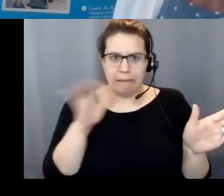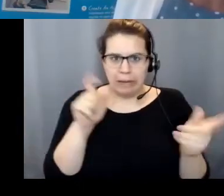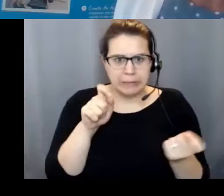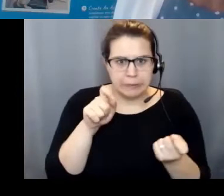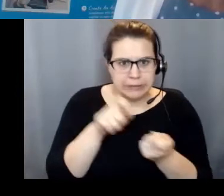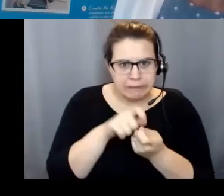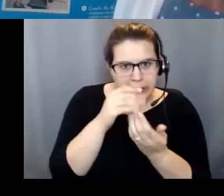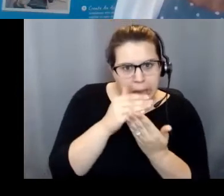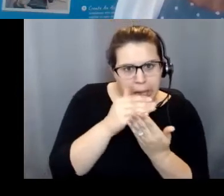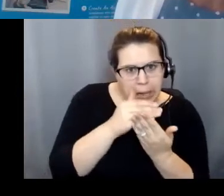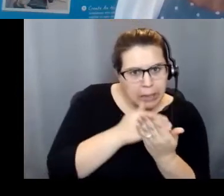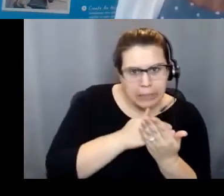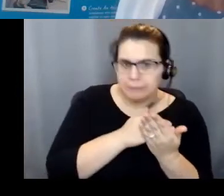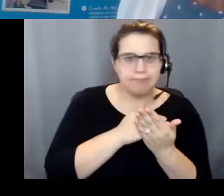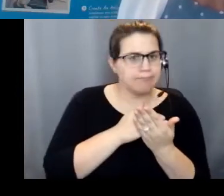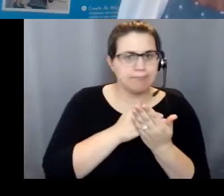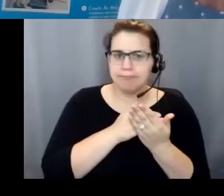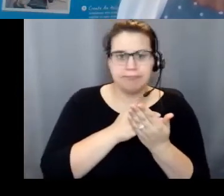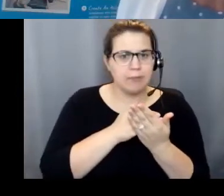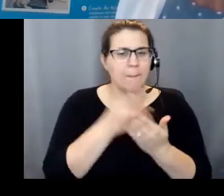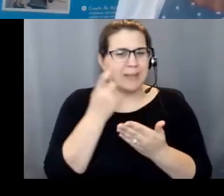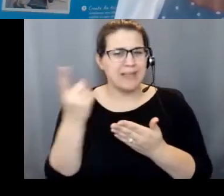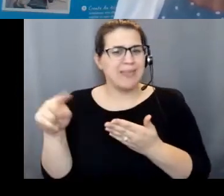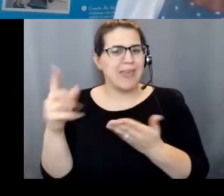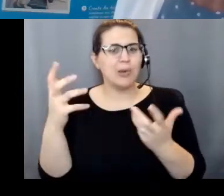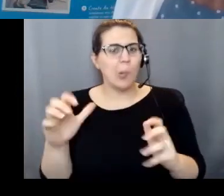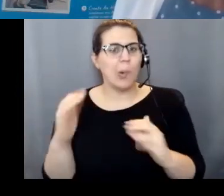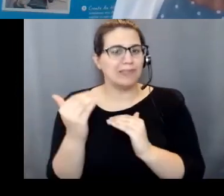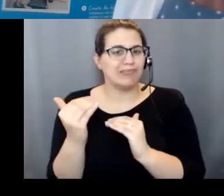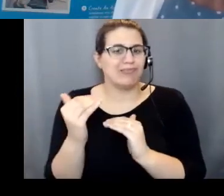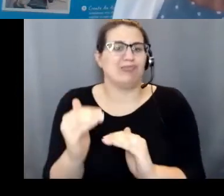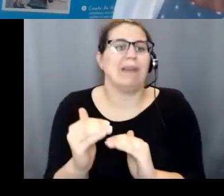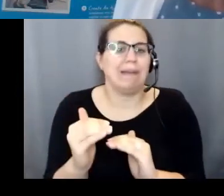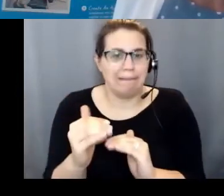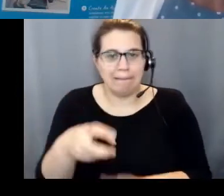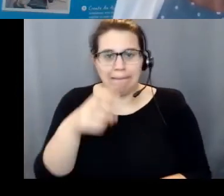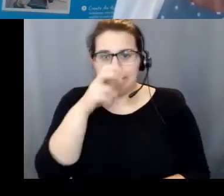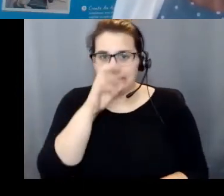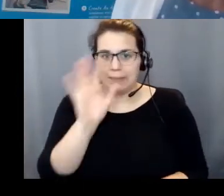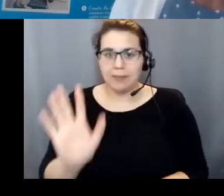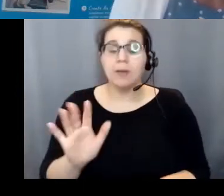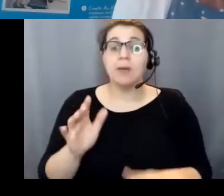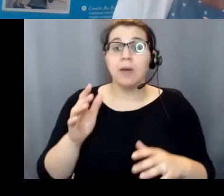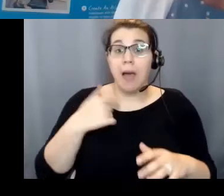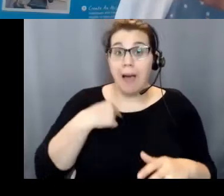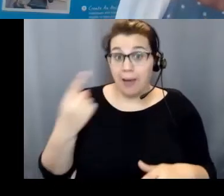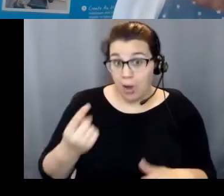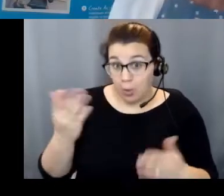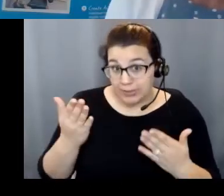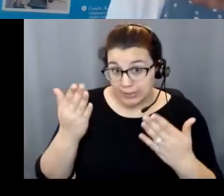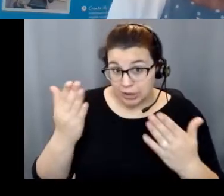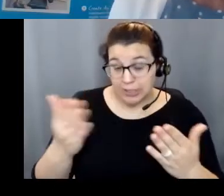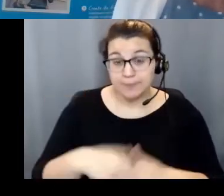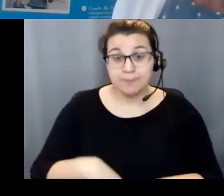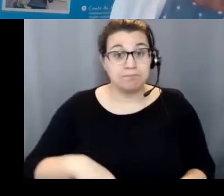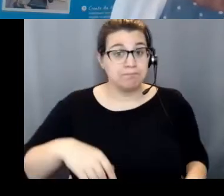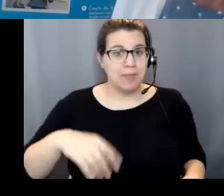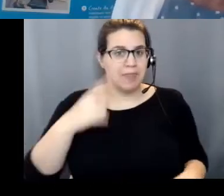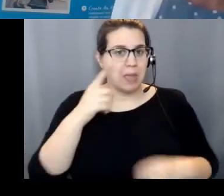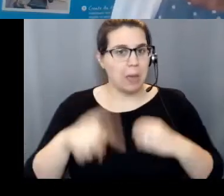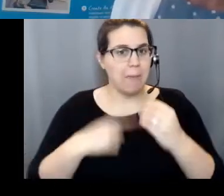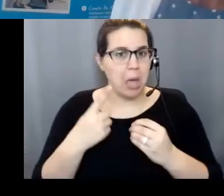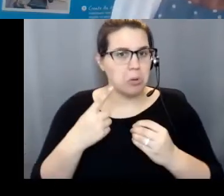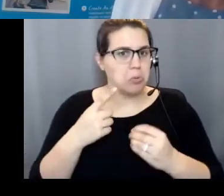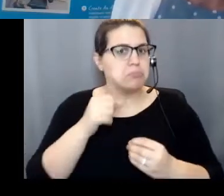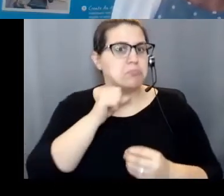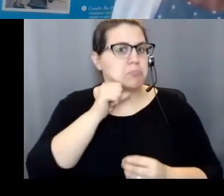actual list for the purpose that they don't want it to be restrictive. So I always like to suggest to people to think of it in terms of what would not